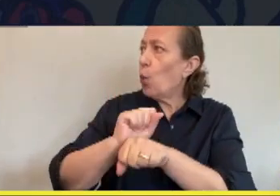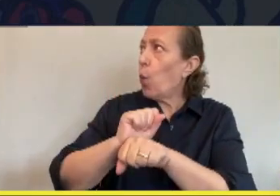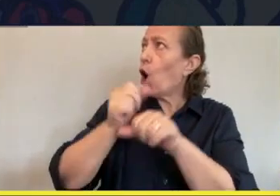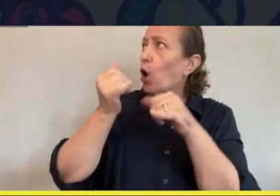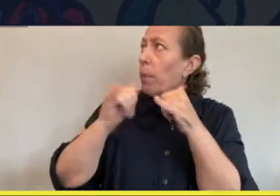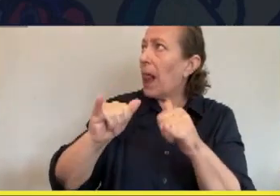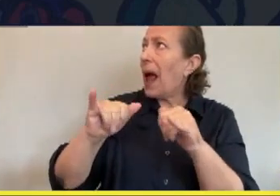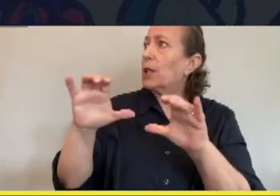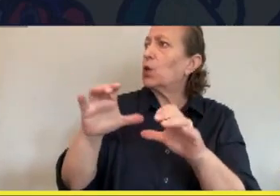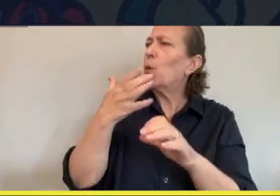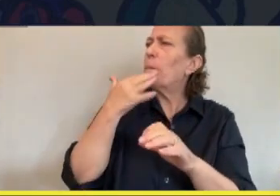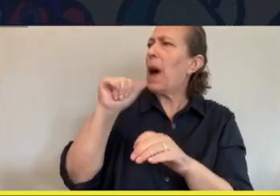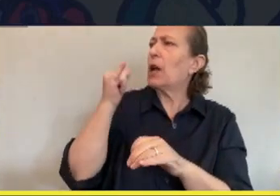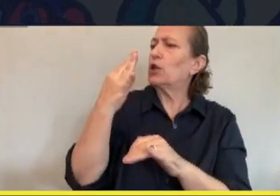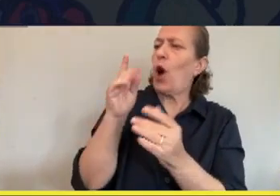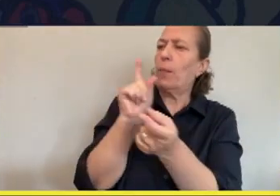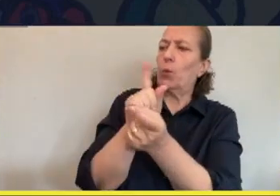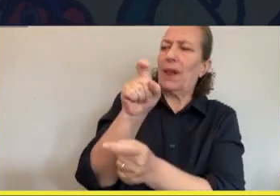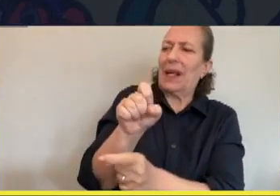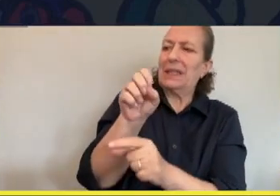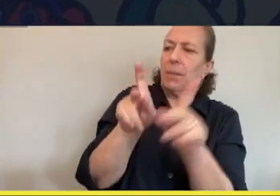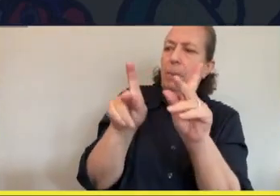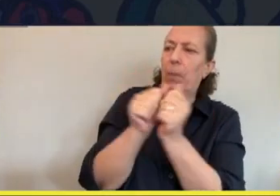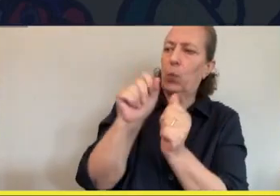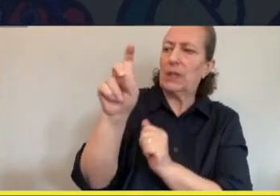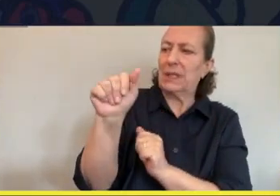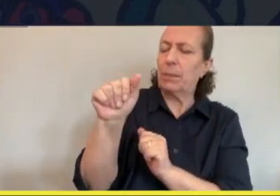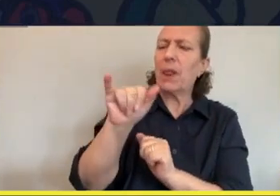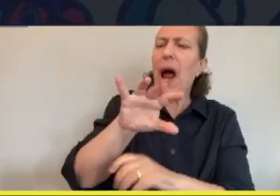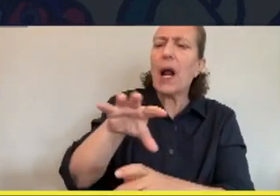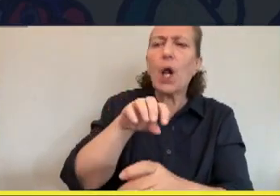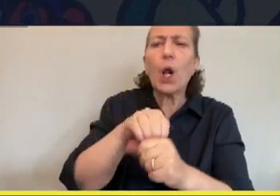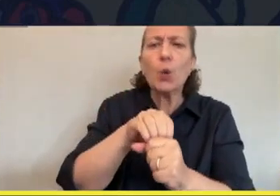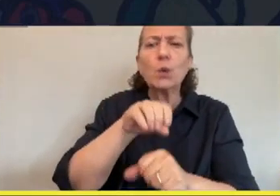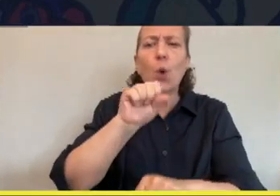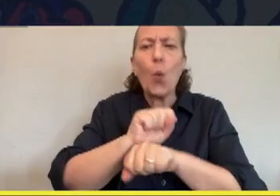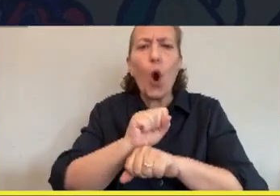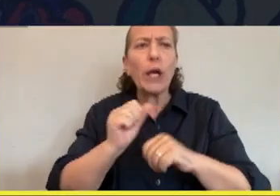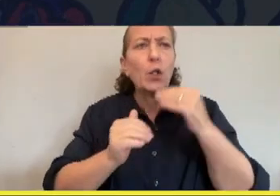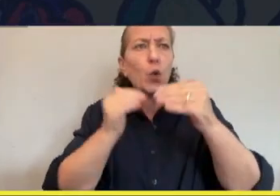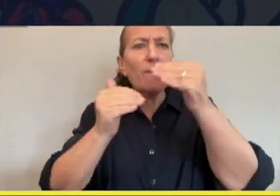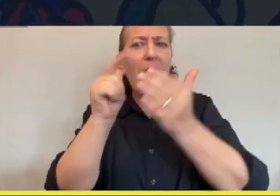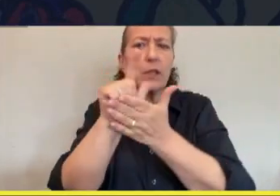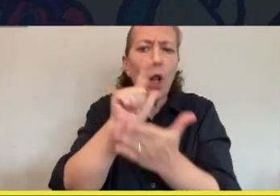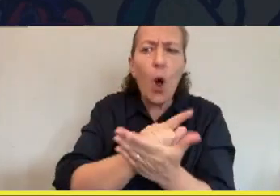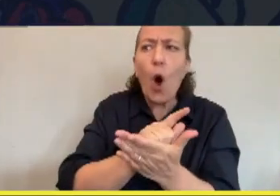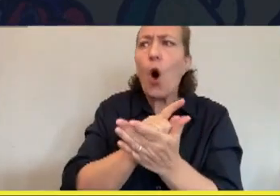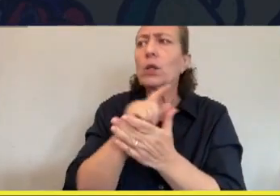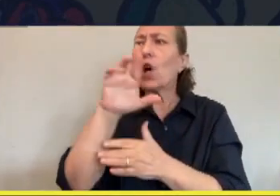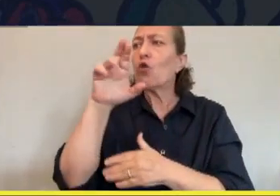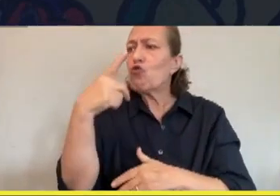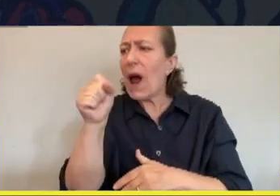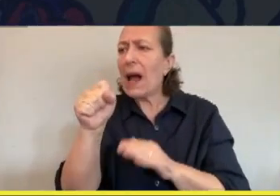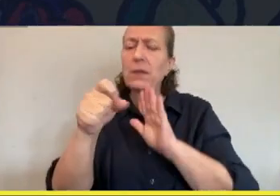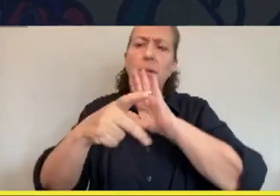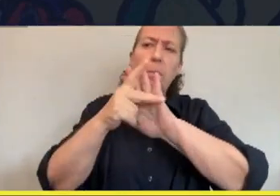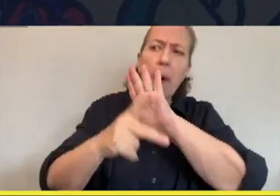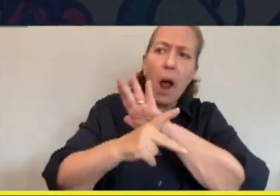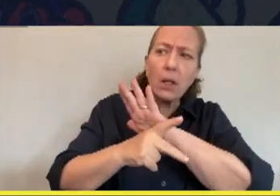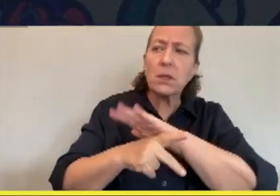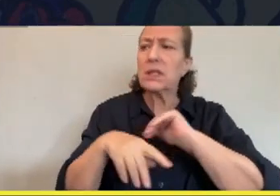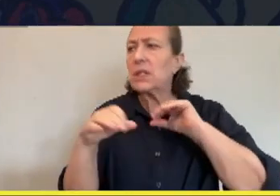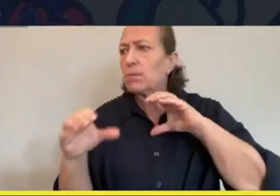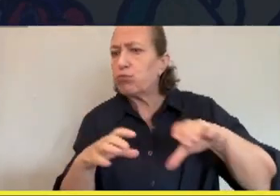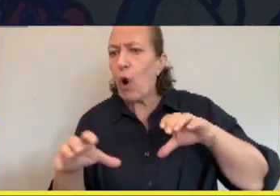meeting the needs of people with disabilities. This includes working to advance laws, regulations, policies, and practices that